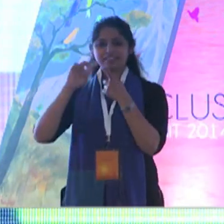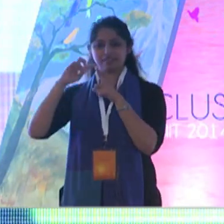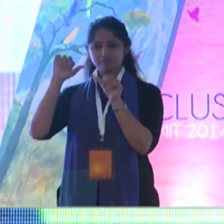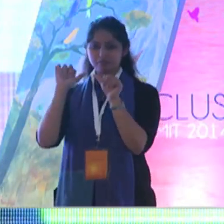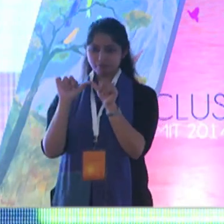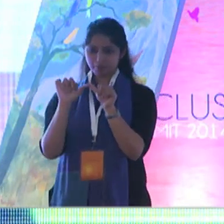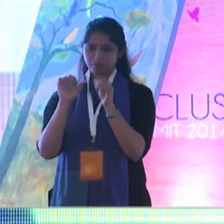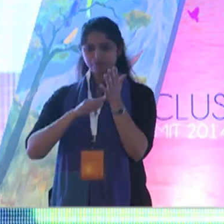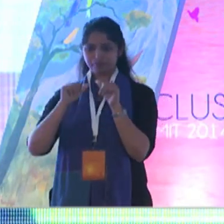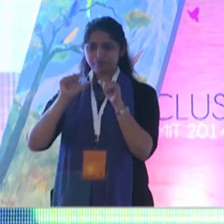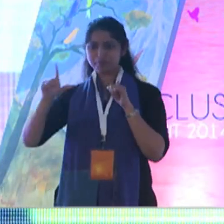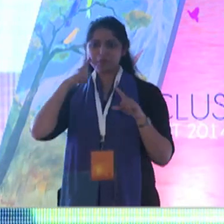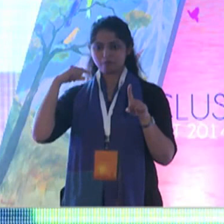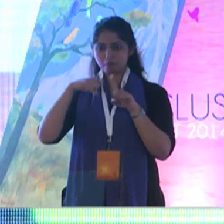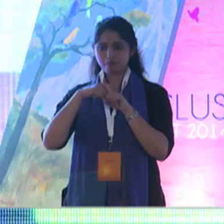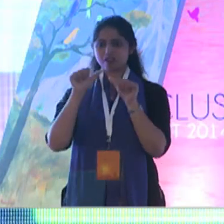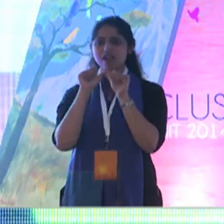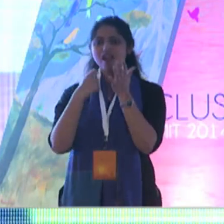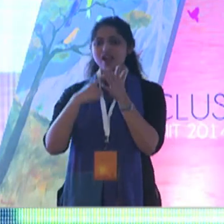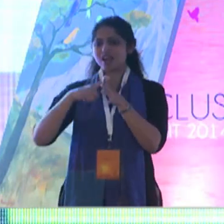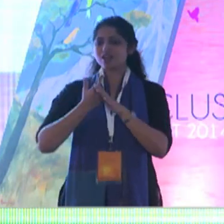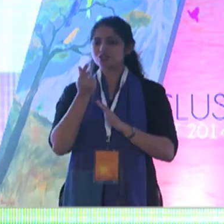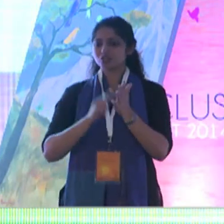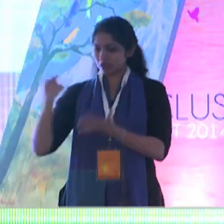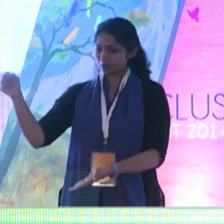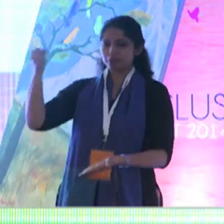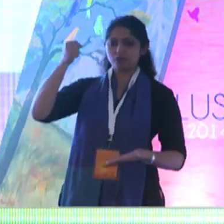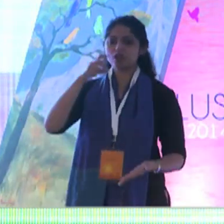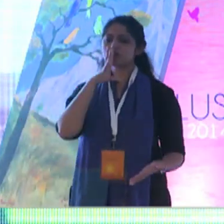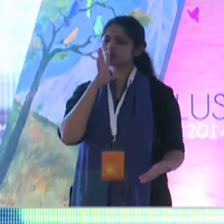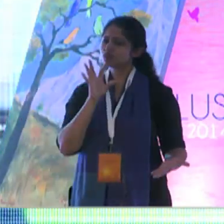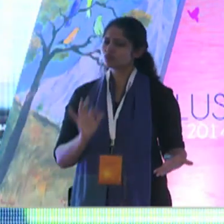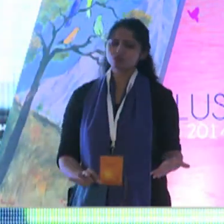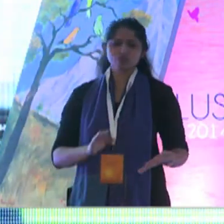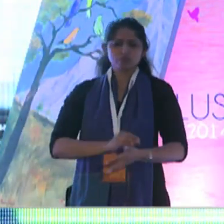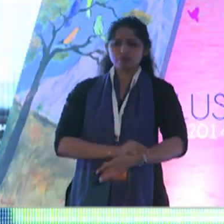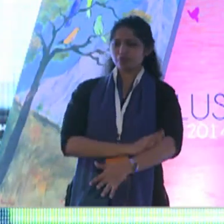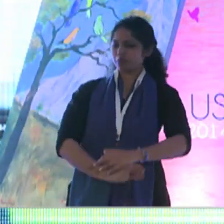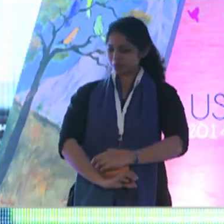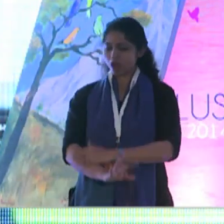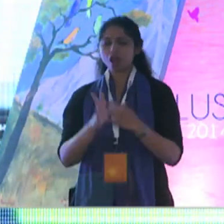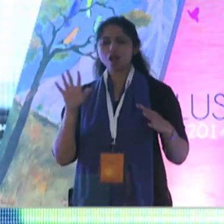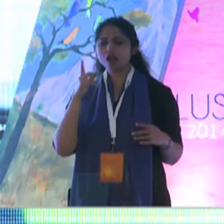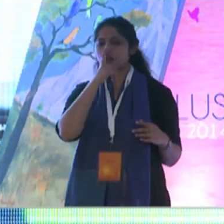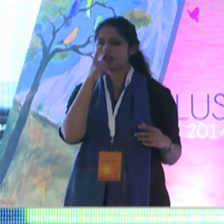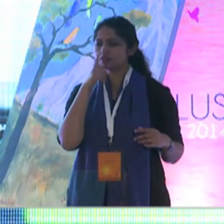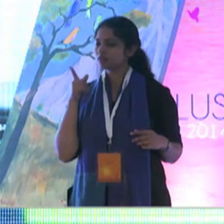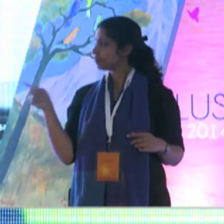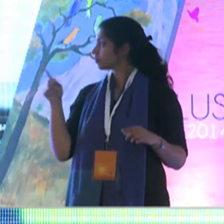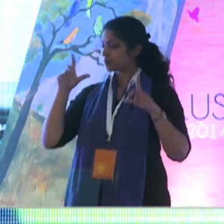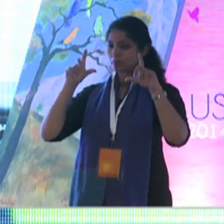who's an Arjuna Award winner now. Now this fantastic lady, can we have a picture on there,